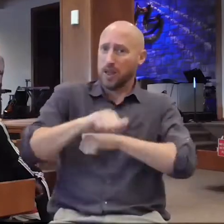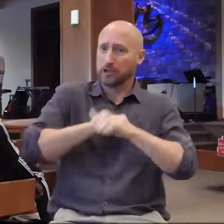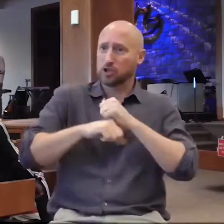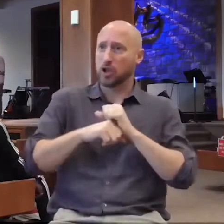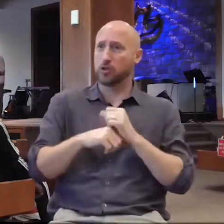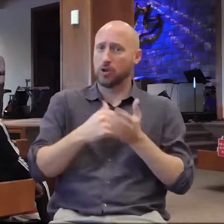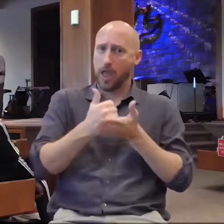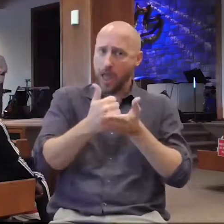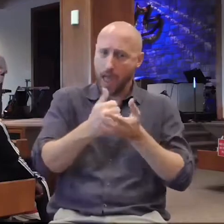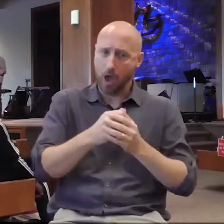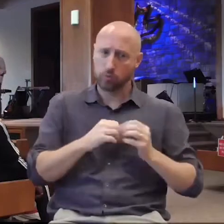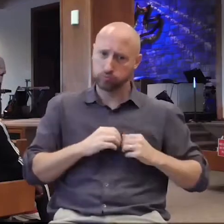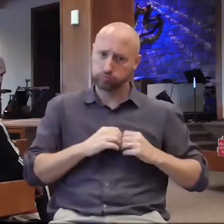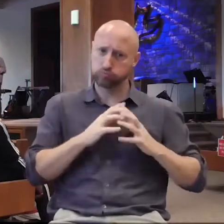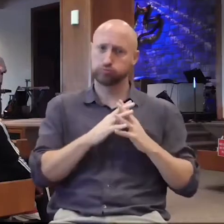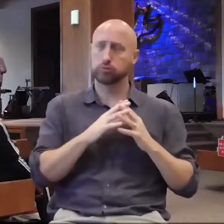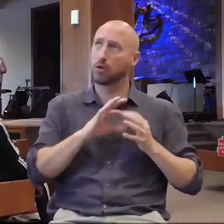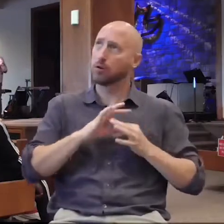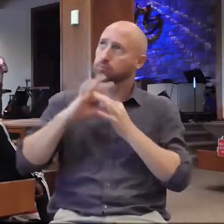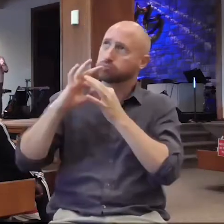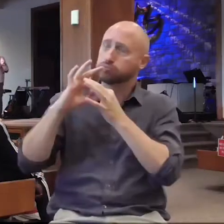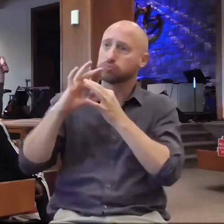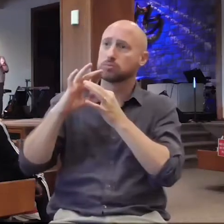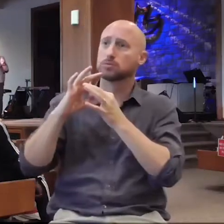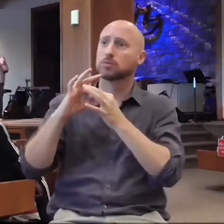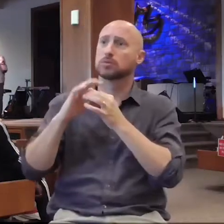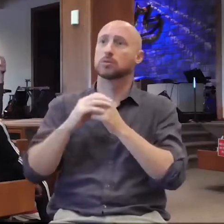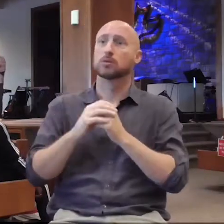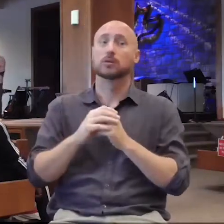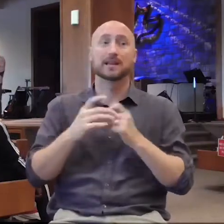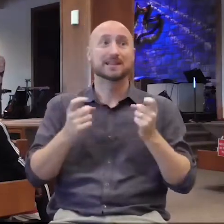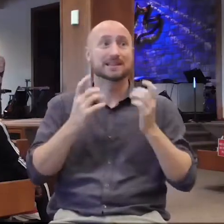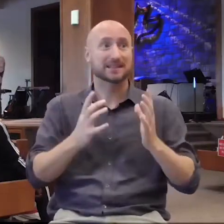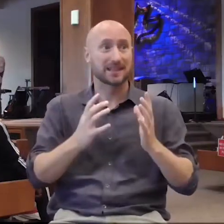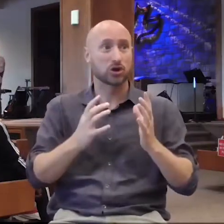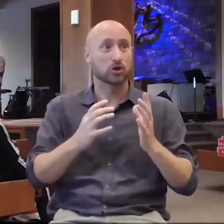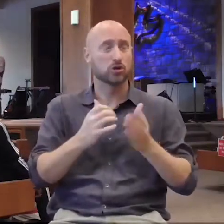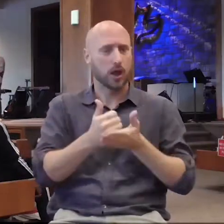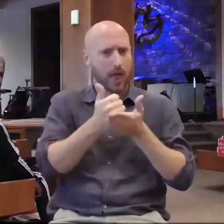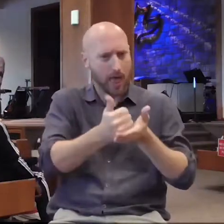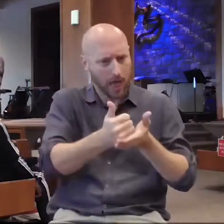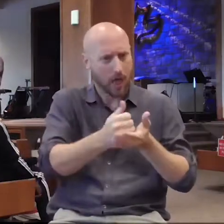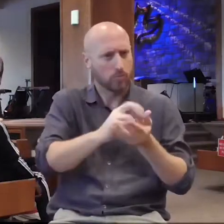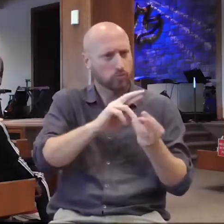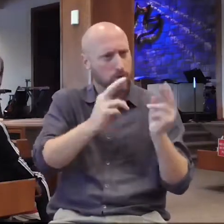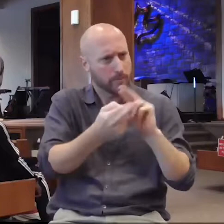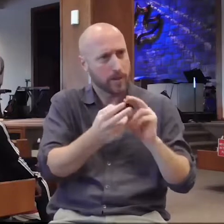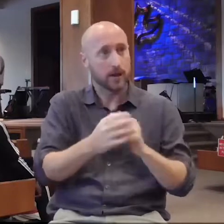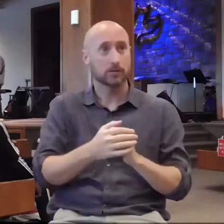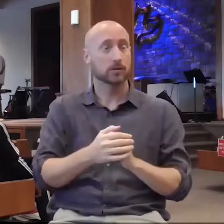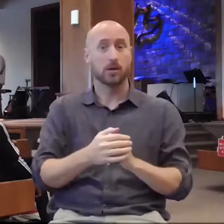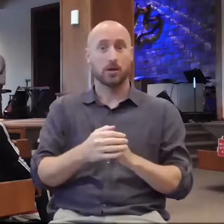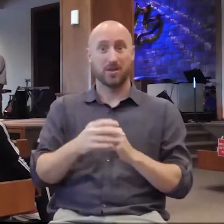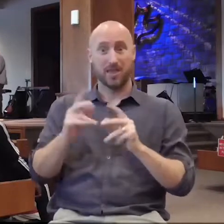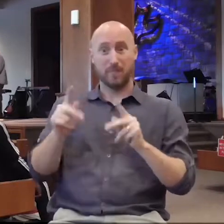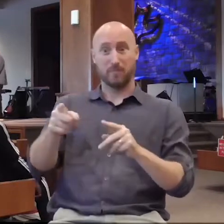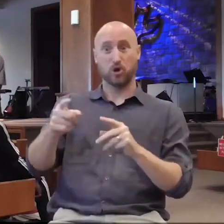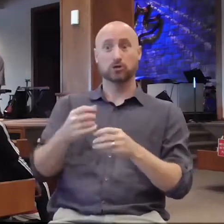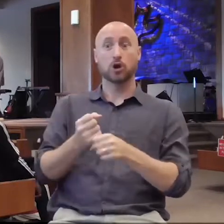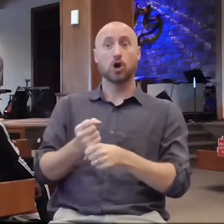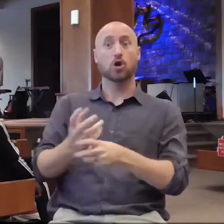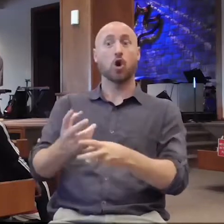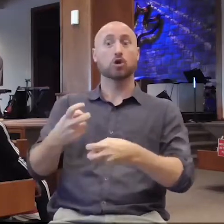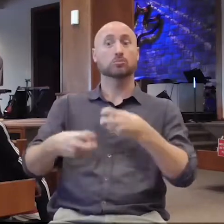you restore the sinner, you put out the person that causes division, and you straighten out your own